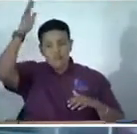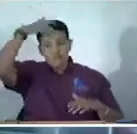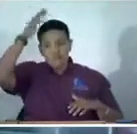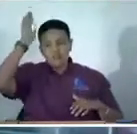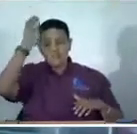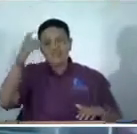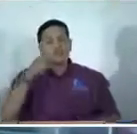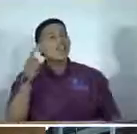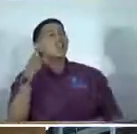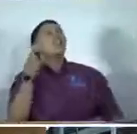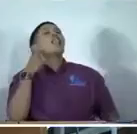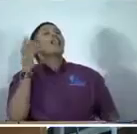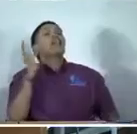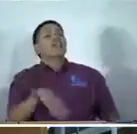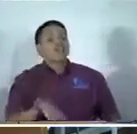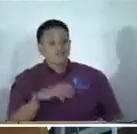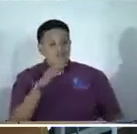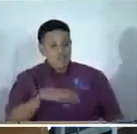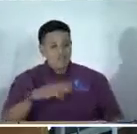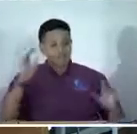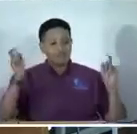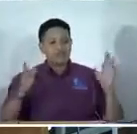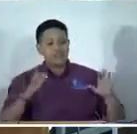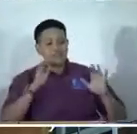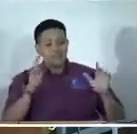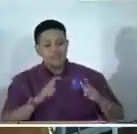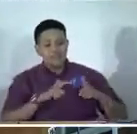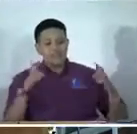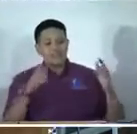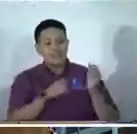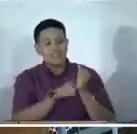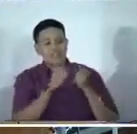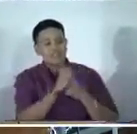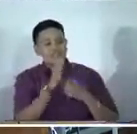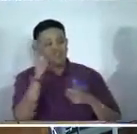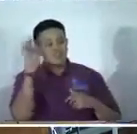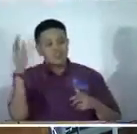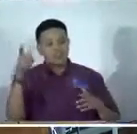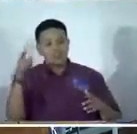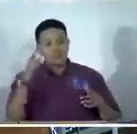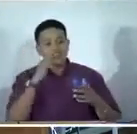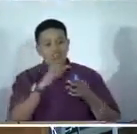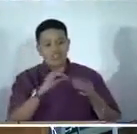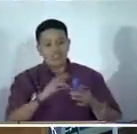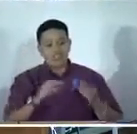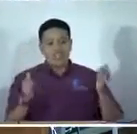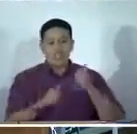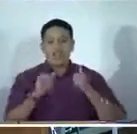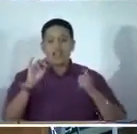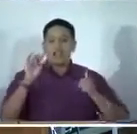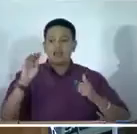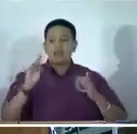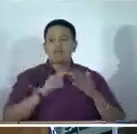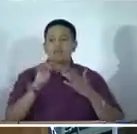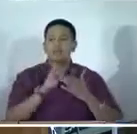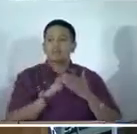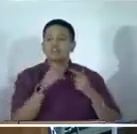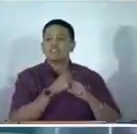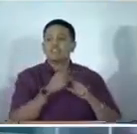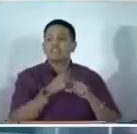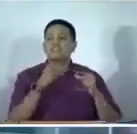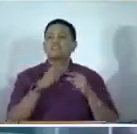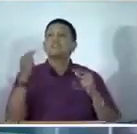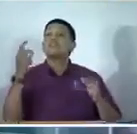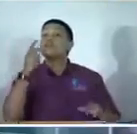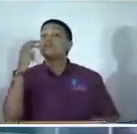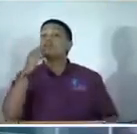Madam Speaker, a significant number of infrastructure that are slated under the IDB project. The Greater Portmore Health Centre,